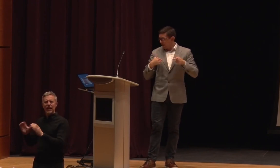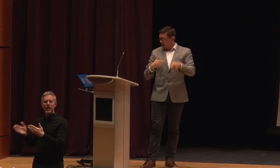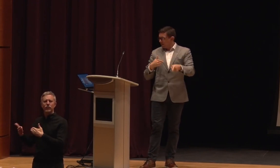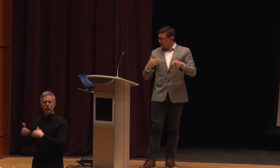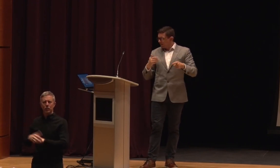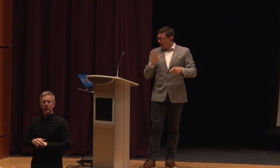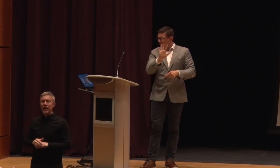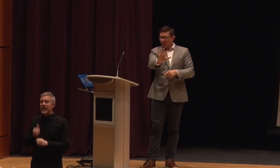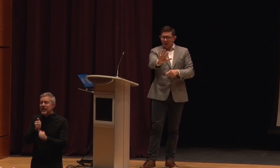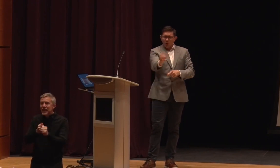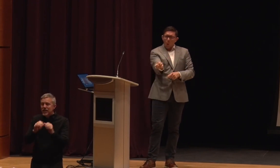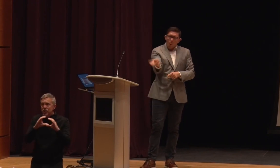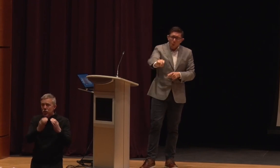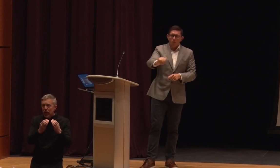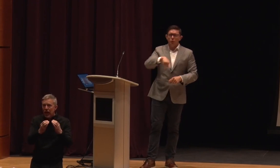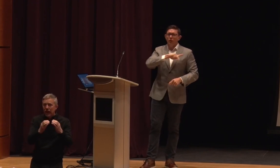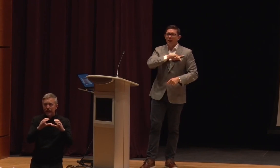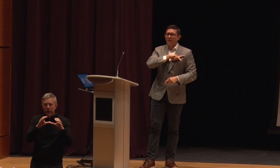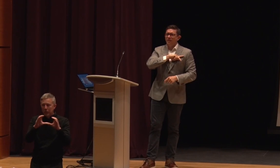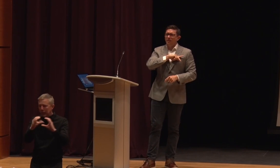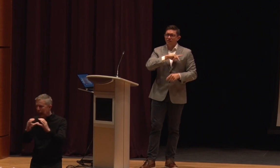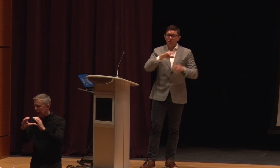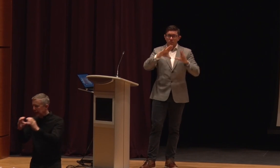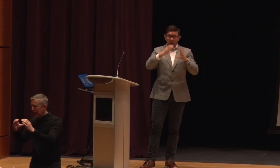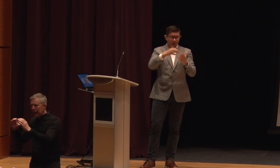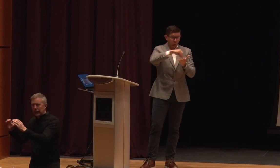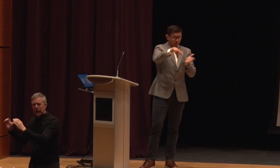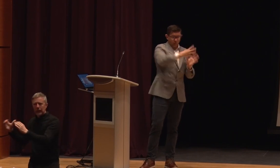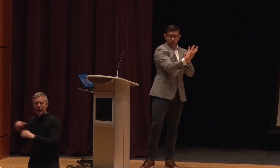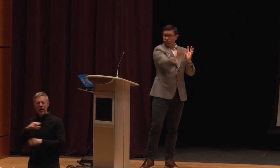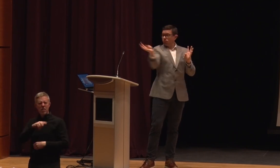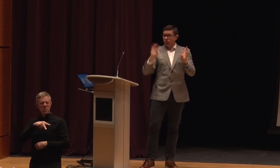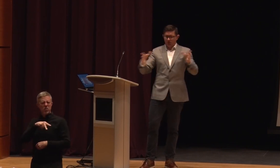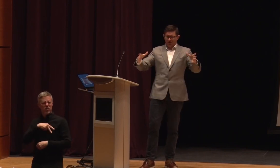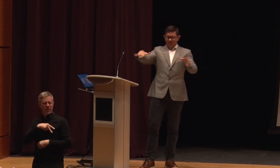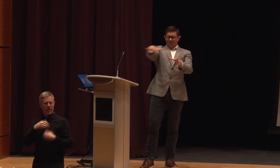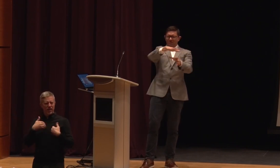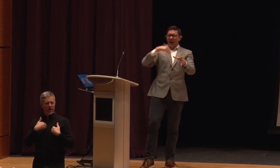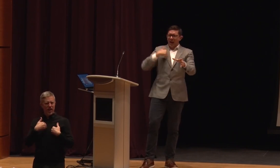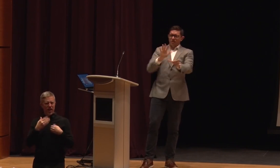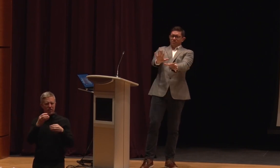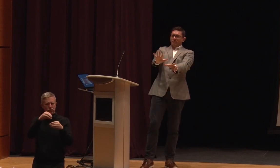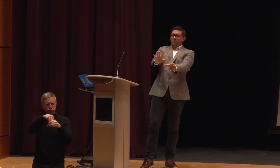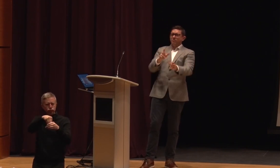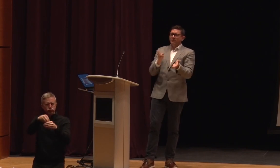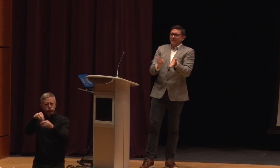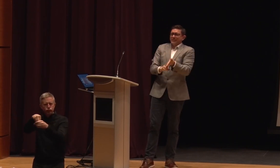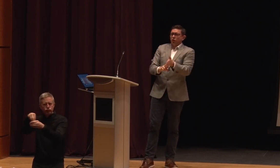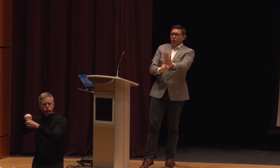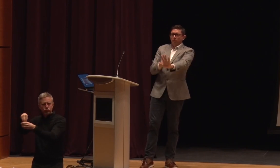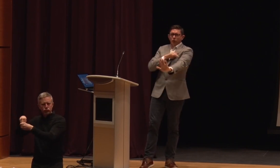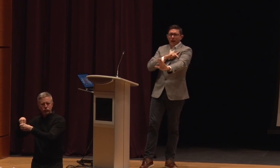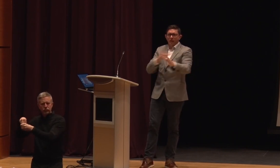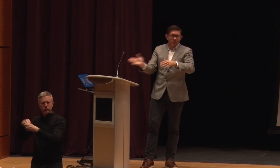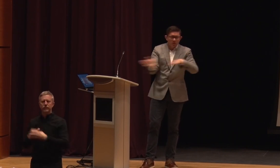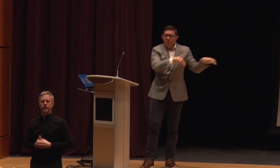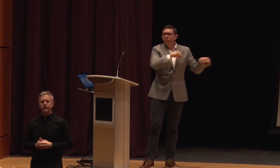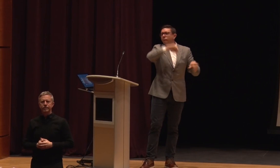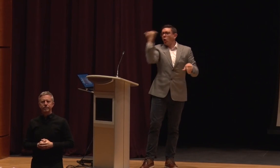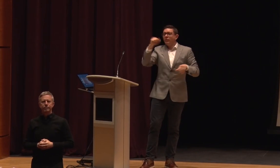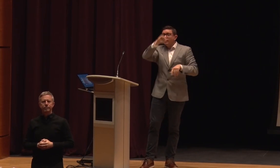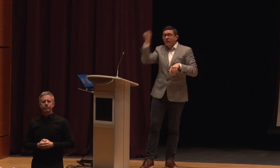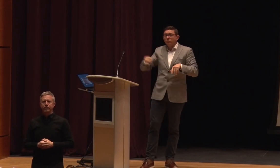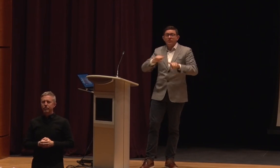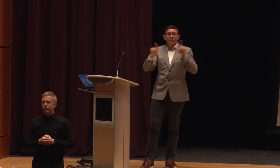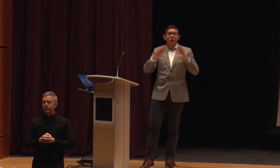Each class had their own personality. You know, having the students across, but you know,